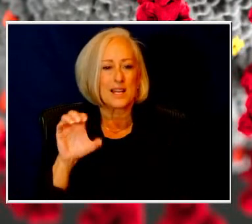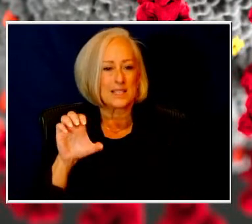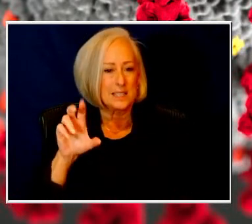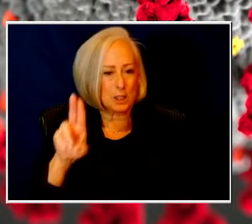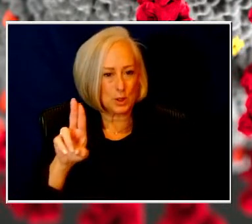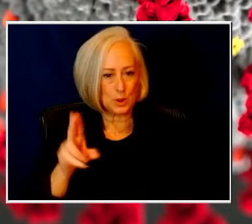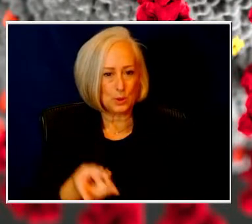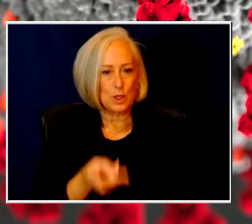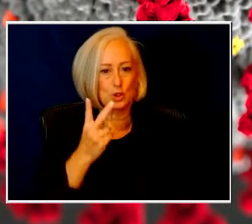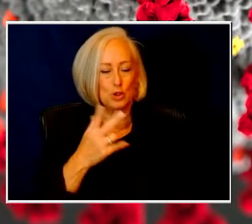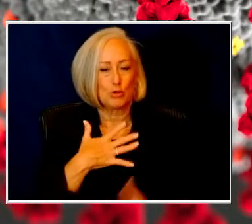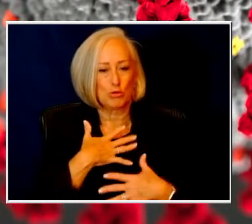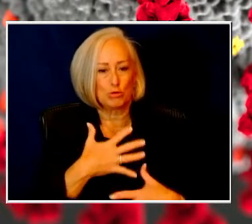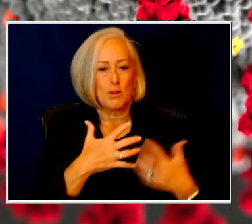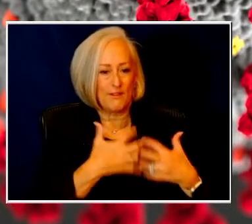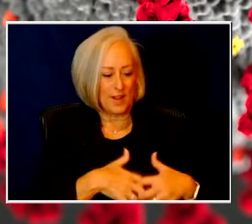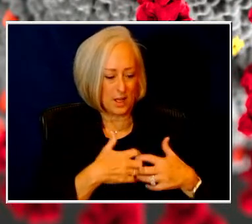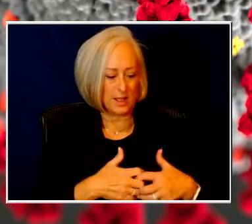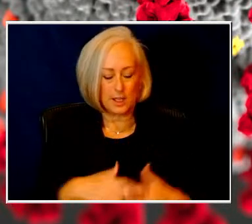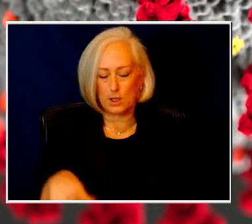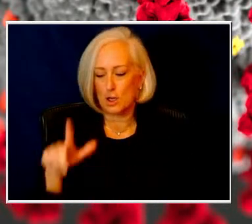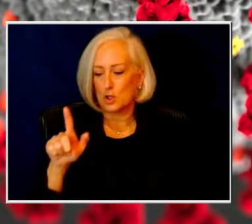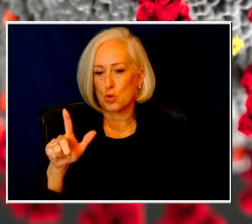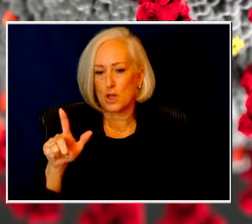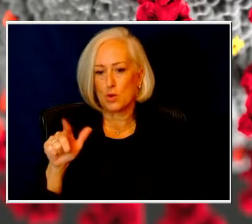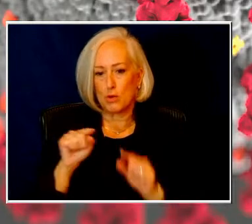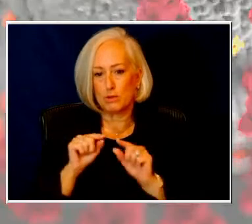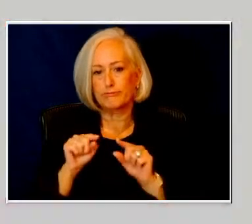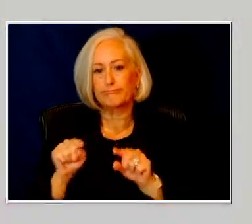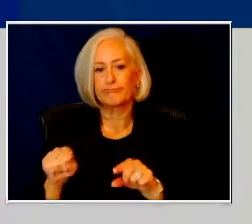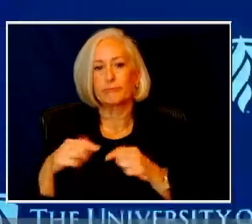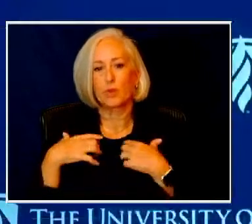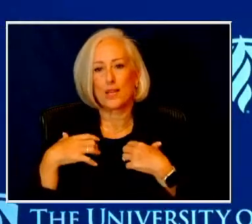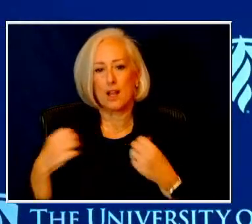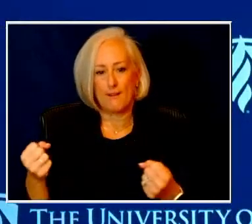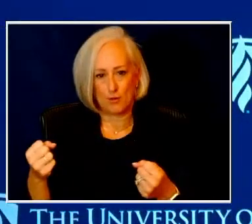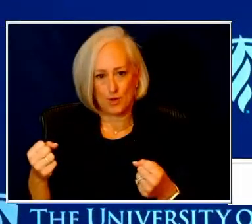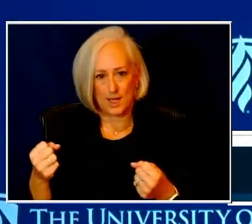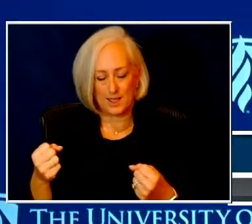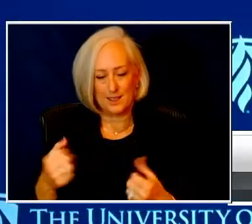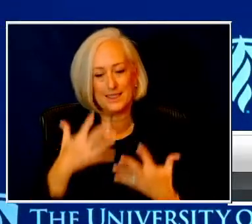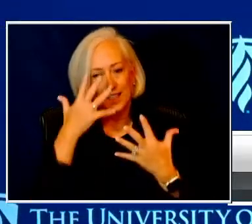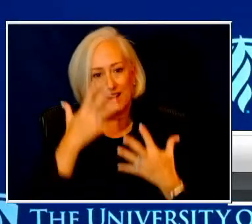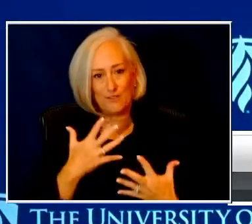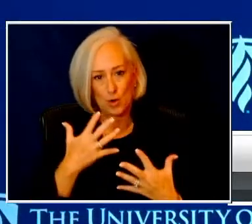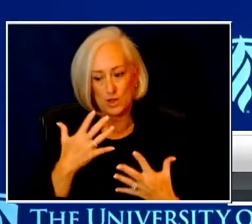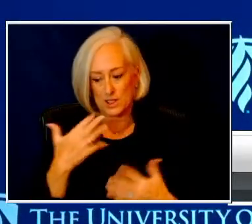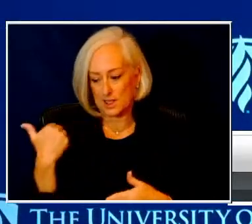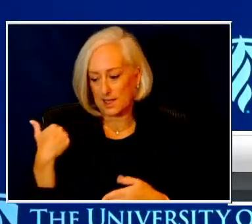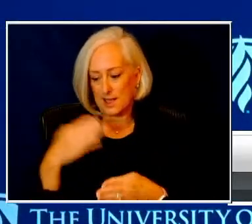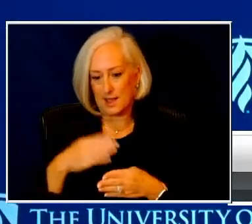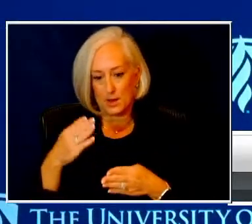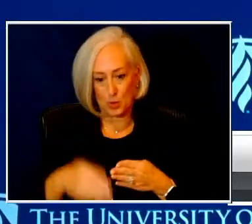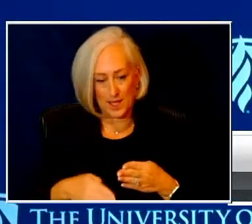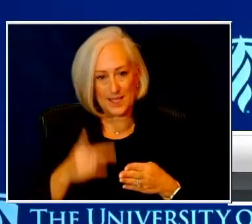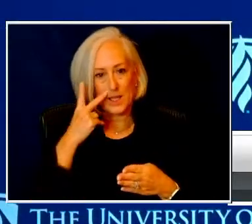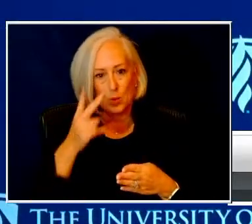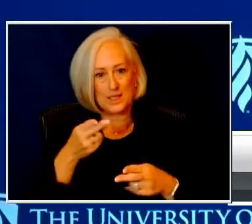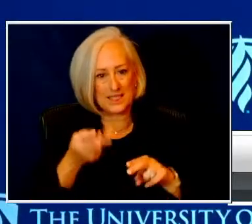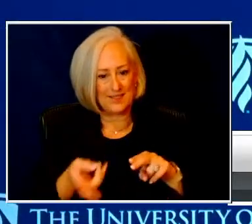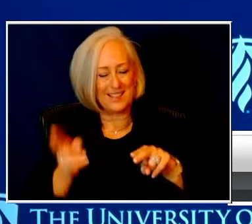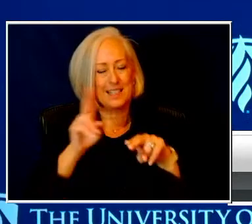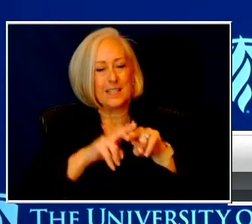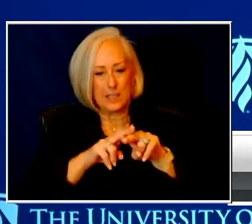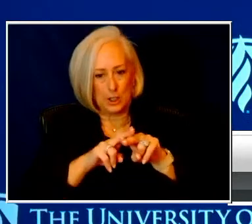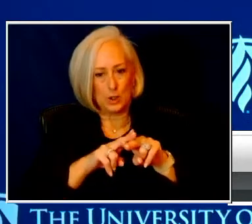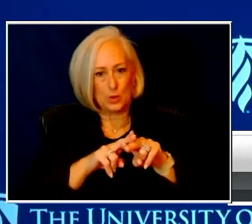additional recovery period. But unfortunately, the last over the weekend and into today, we've seen an increase in those